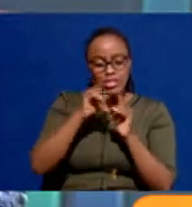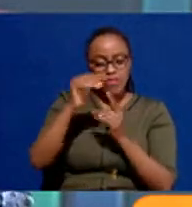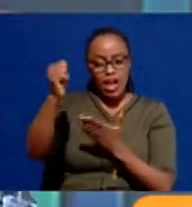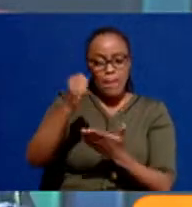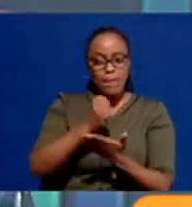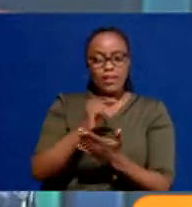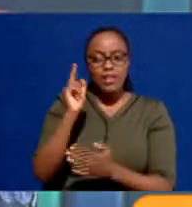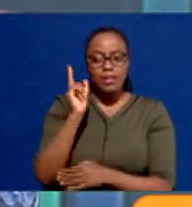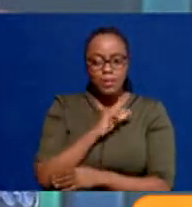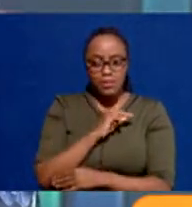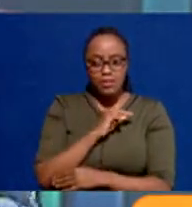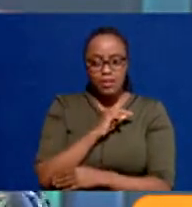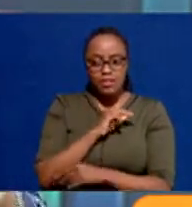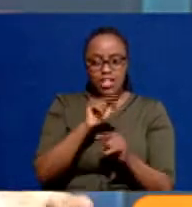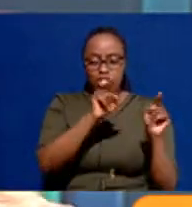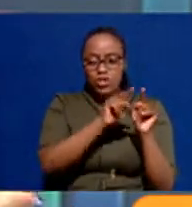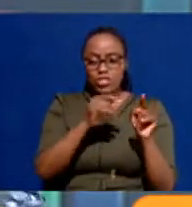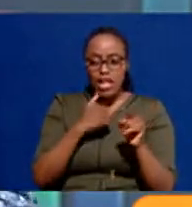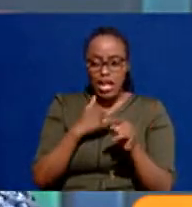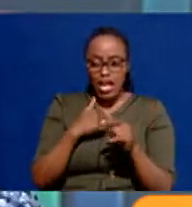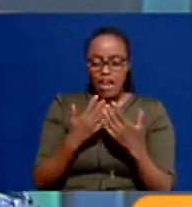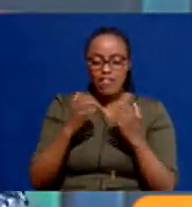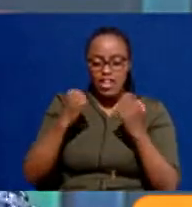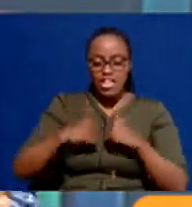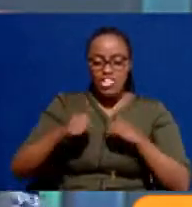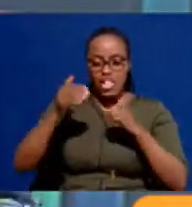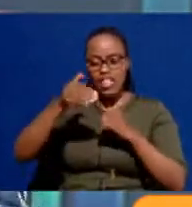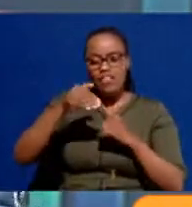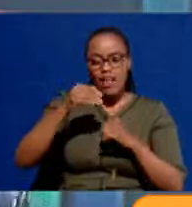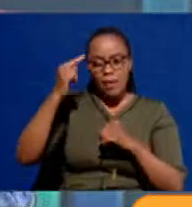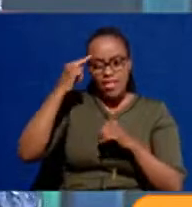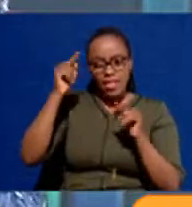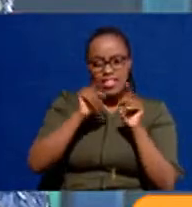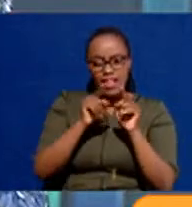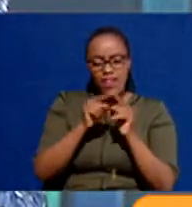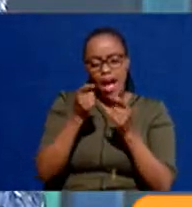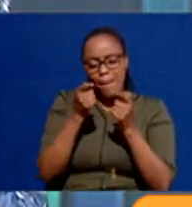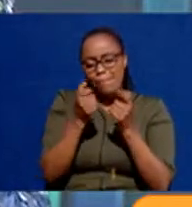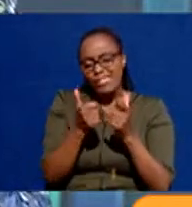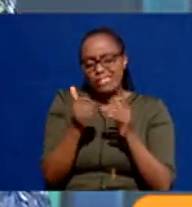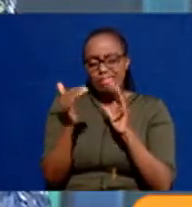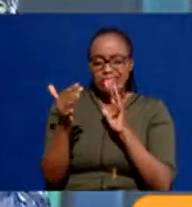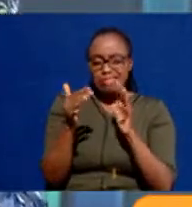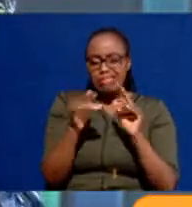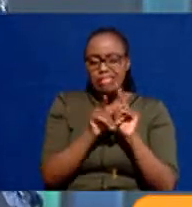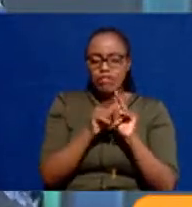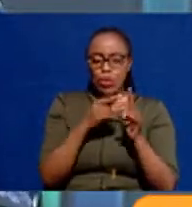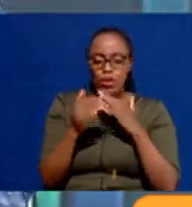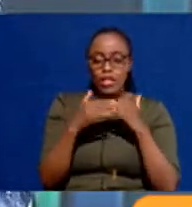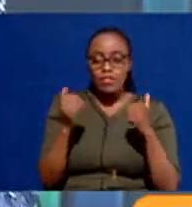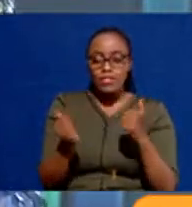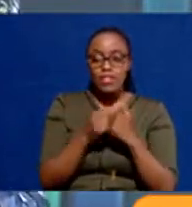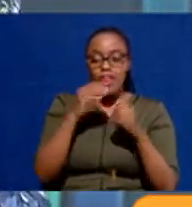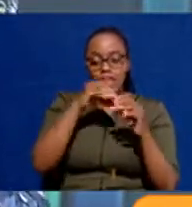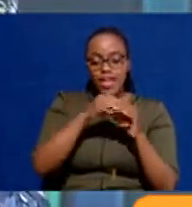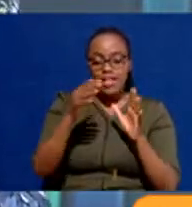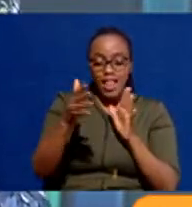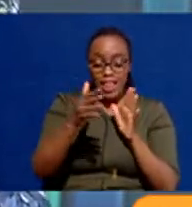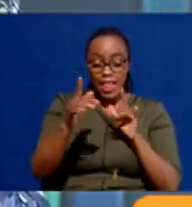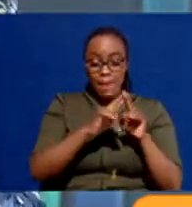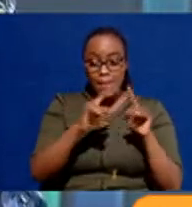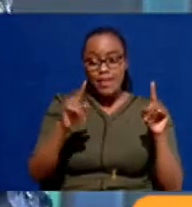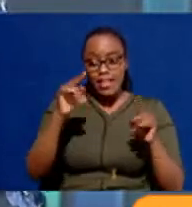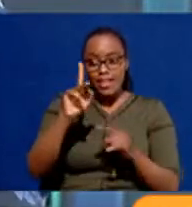appointed. And we also had an existing chair, and I think there's just some bit of happenings in between there. I